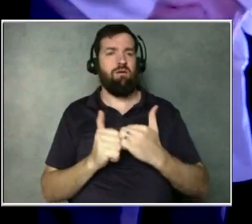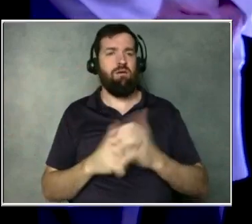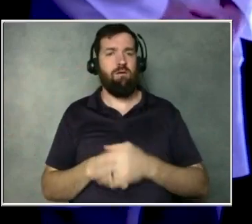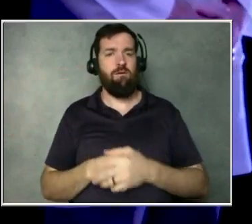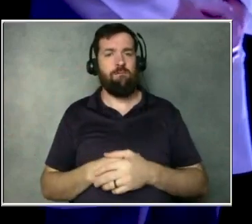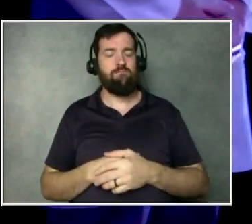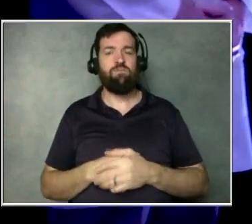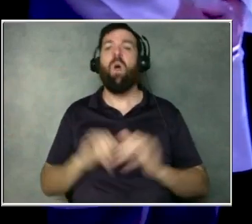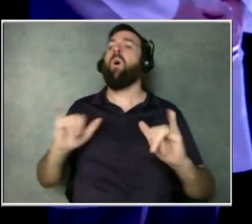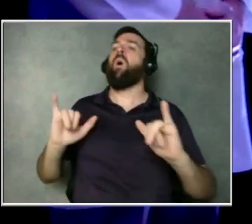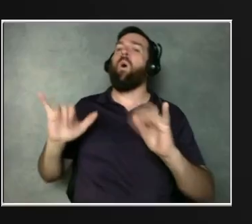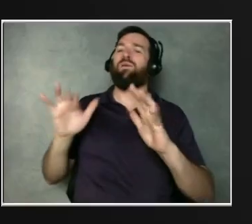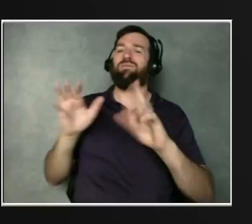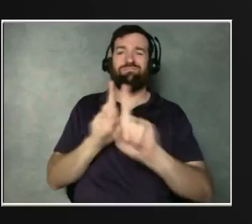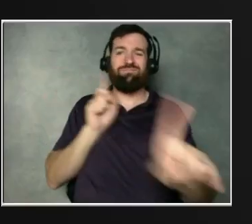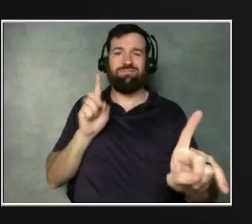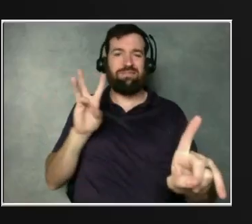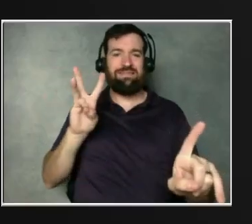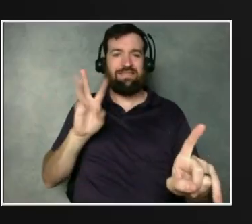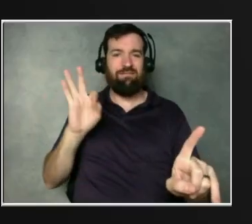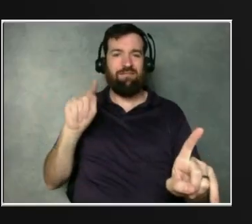feet away is it.